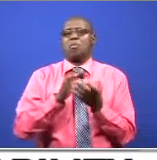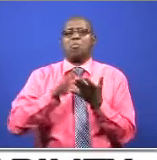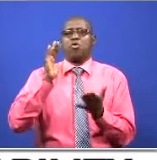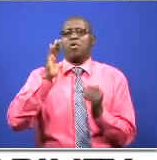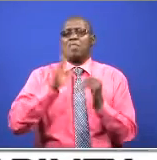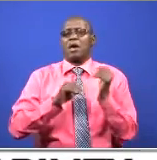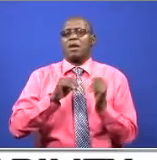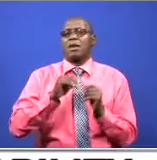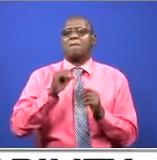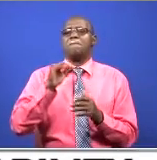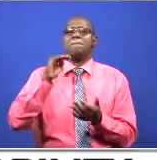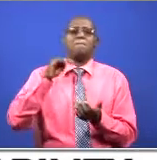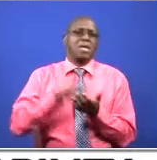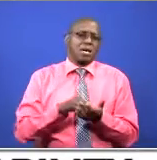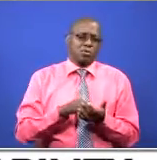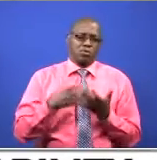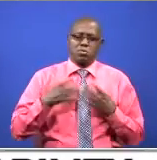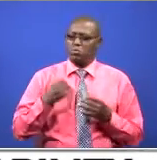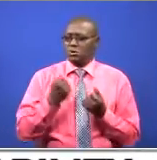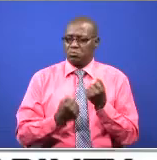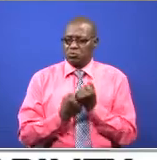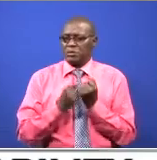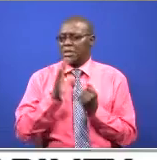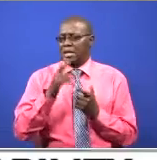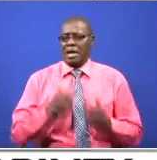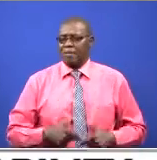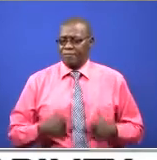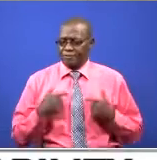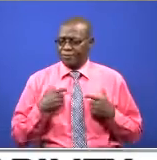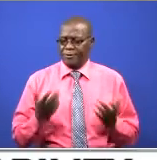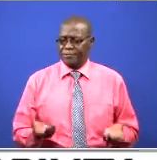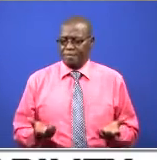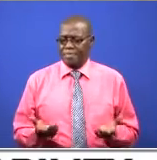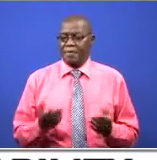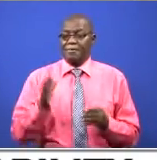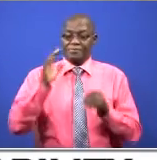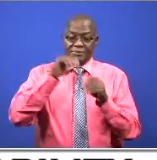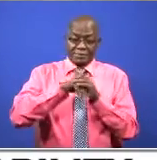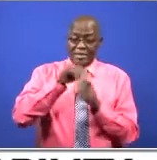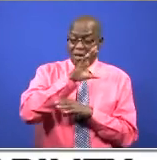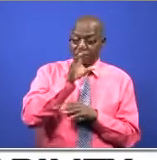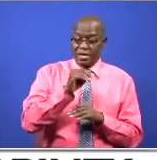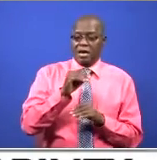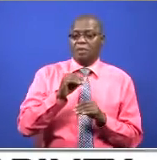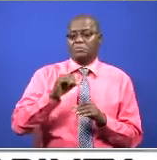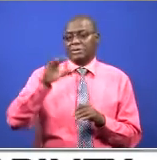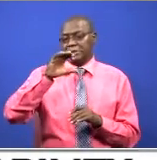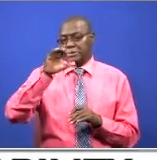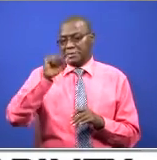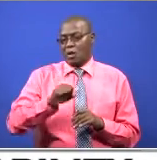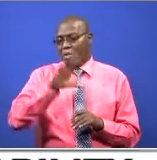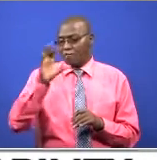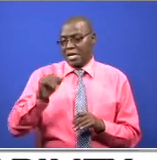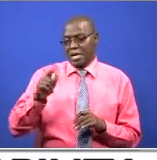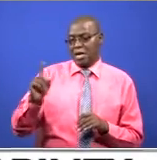of people supporting their livelihoods in this country. Because in Africa, apart from South Africa, we are the best in